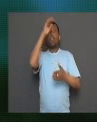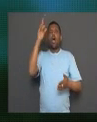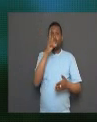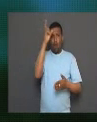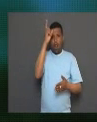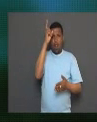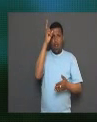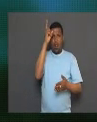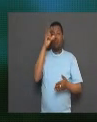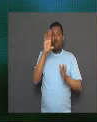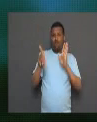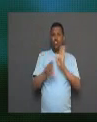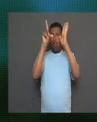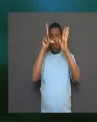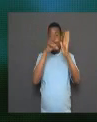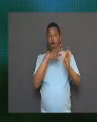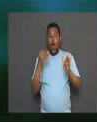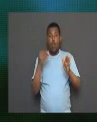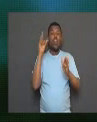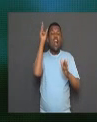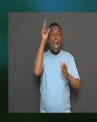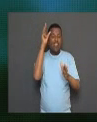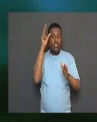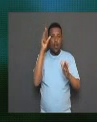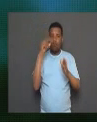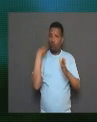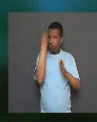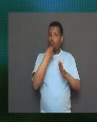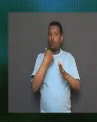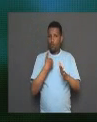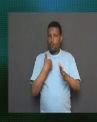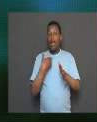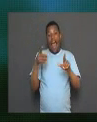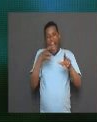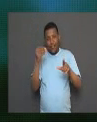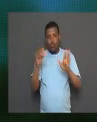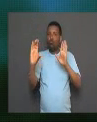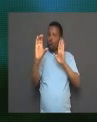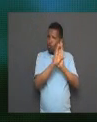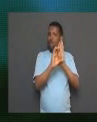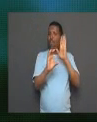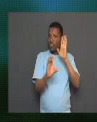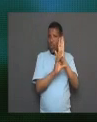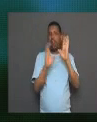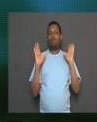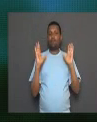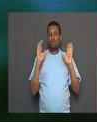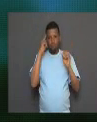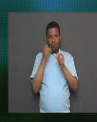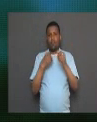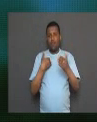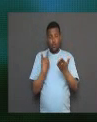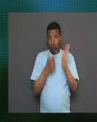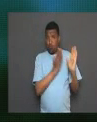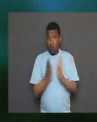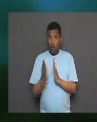natural, artificial, or cultural features, and conventional